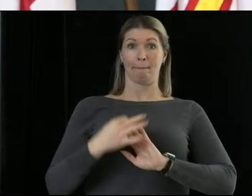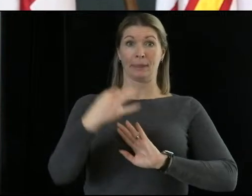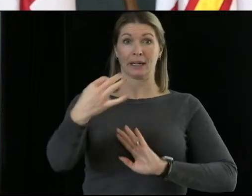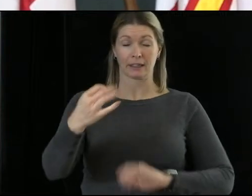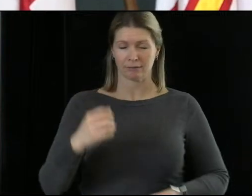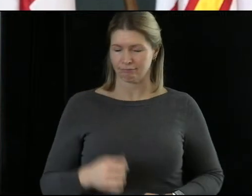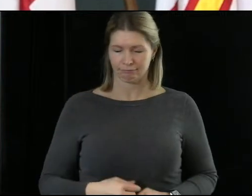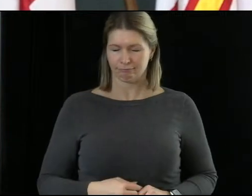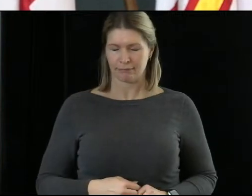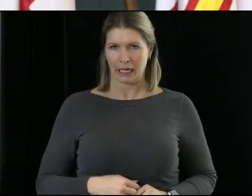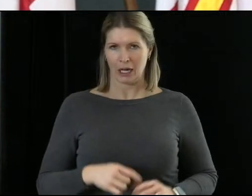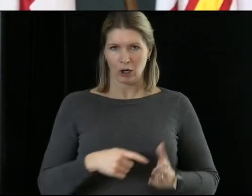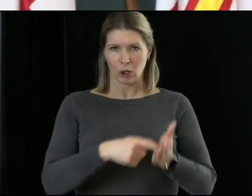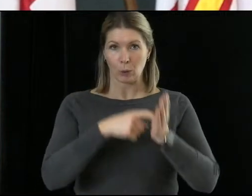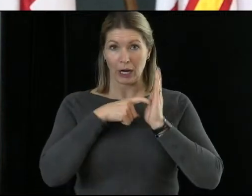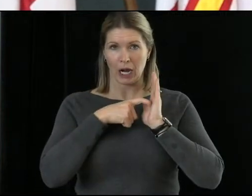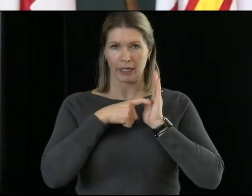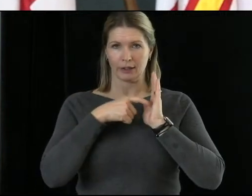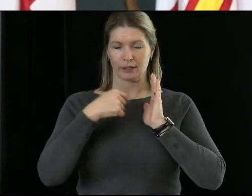necessity.